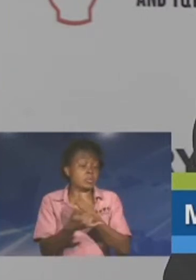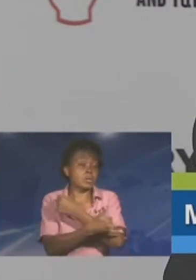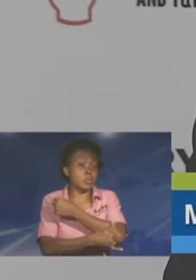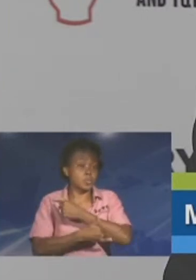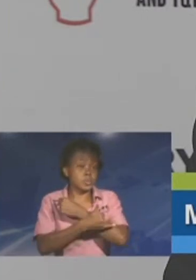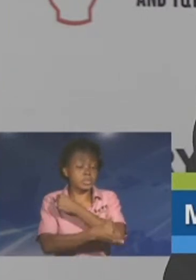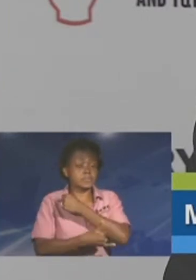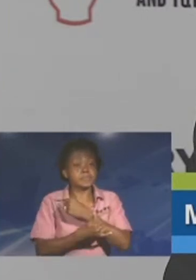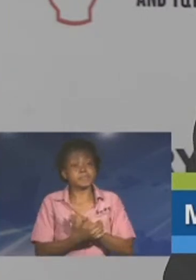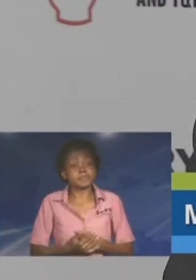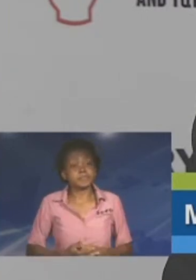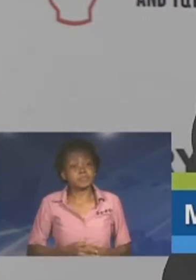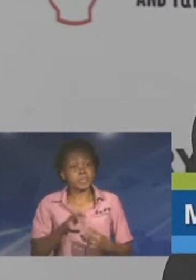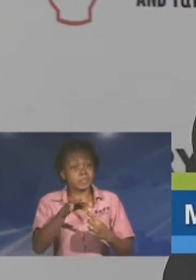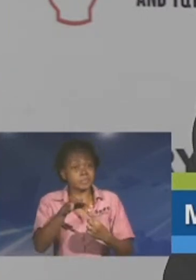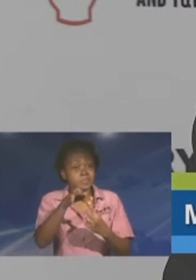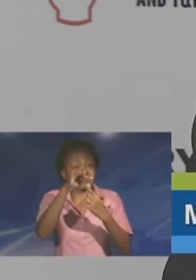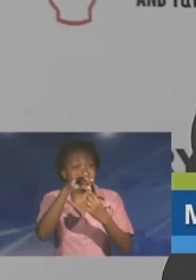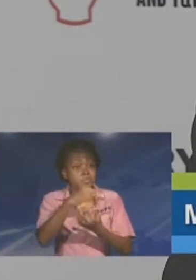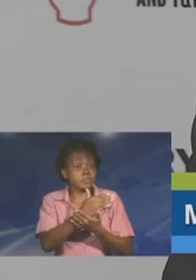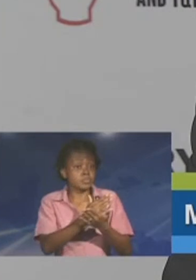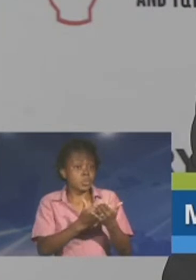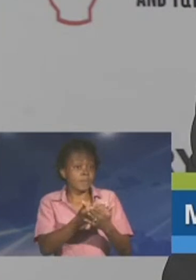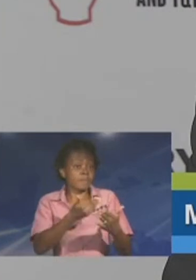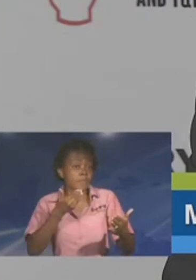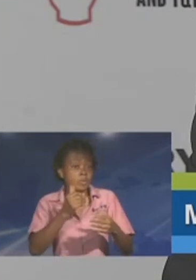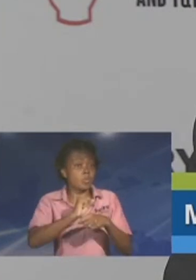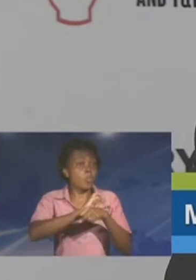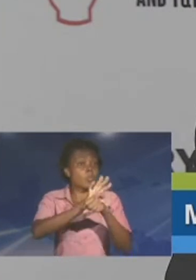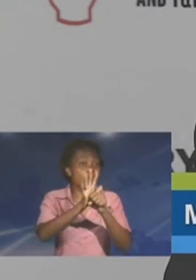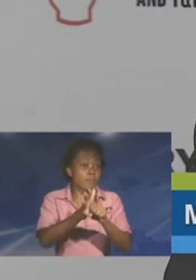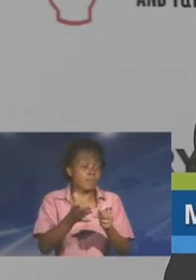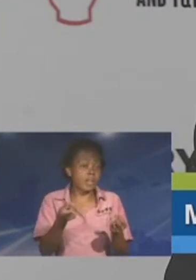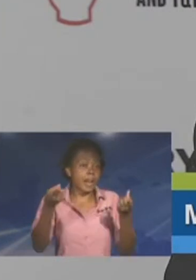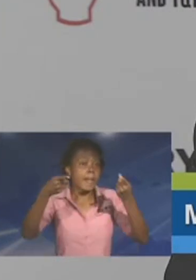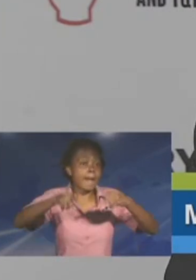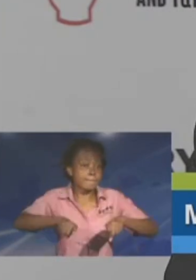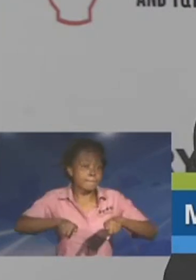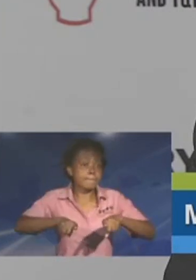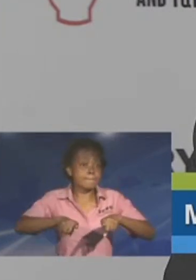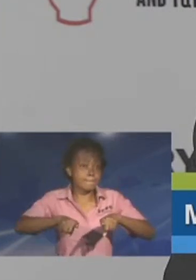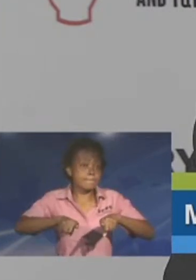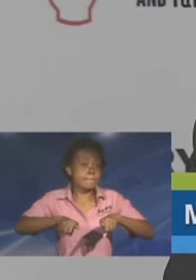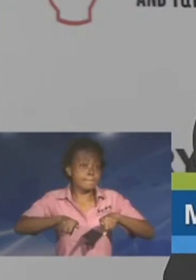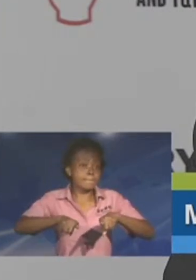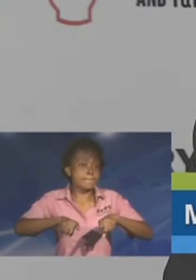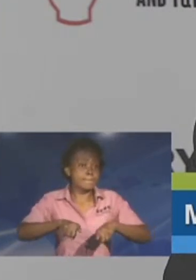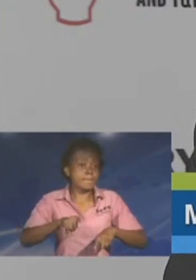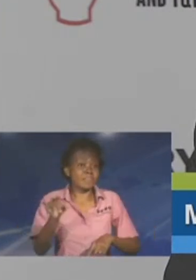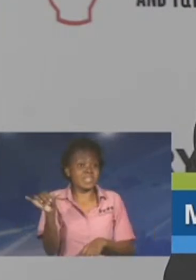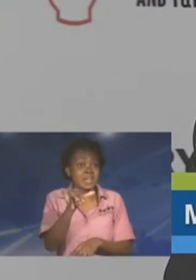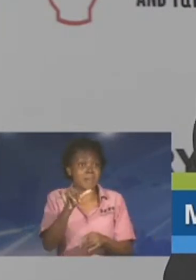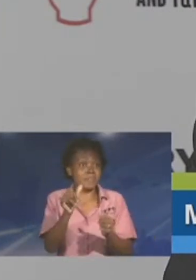before COVID-19 came along. And as we saw with other vaccines, even in the childhood immunization